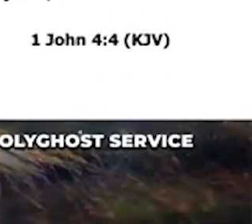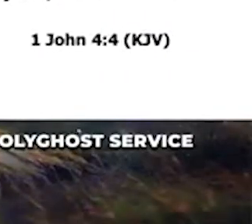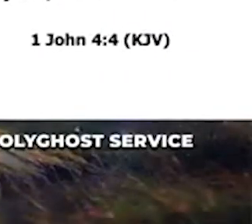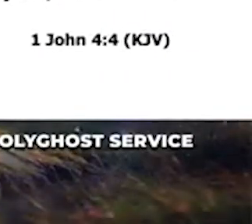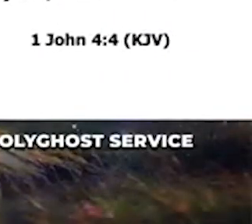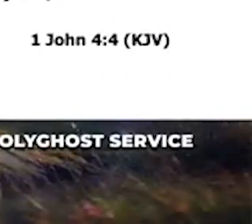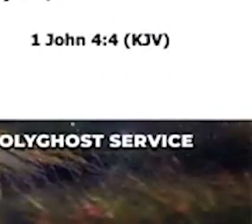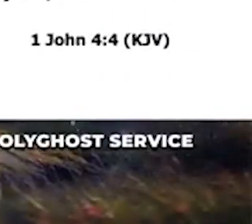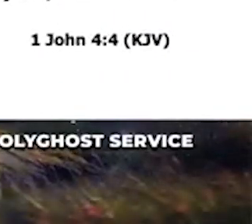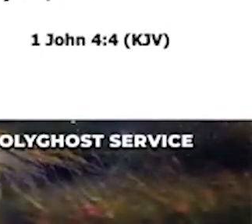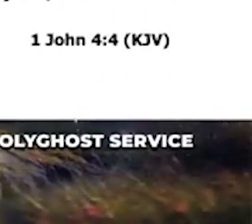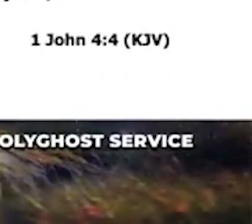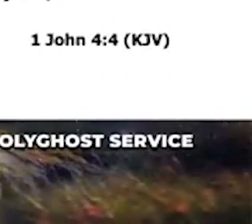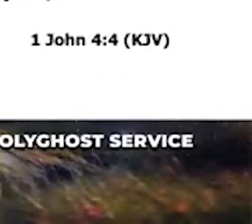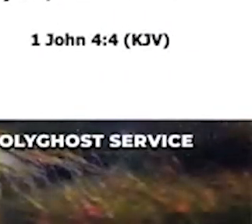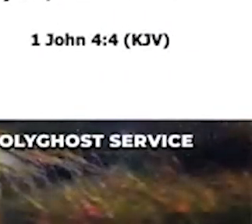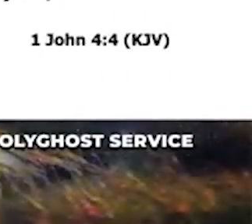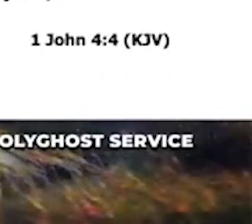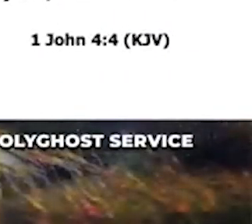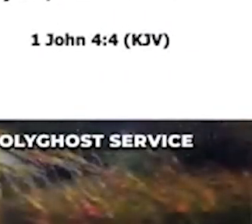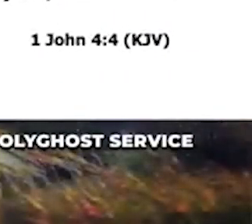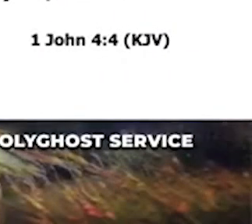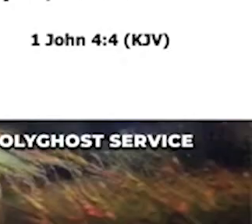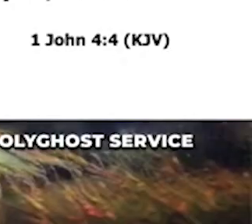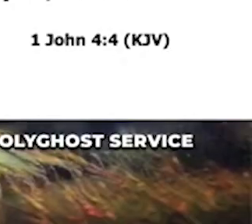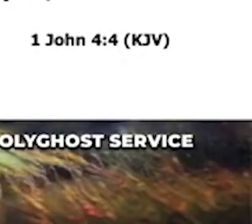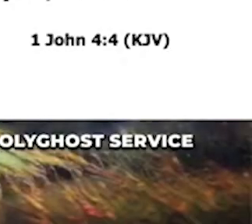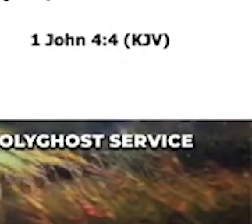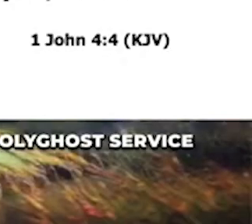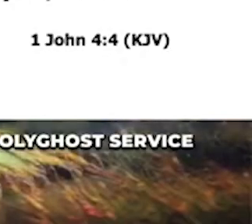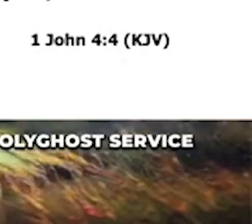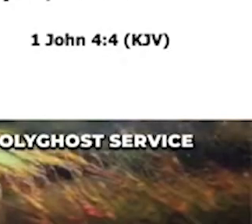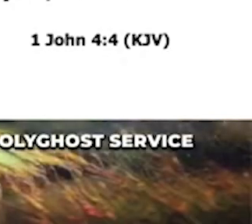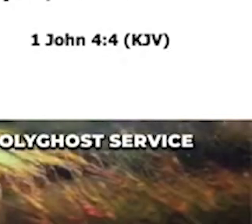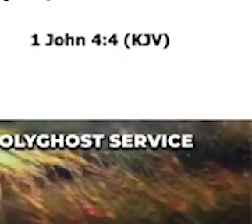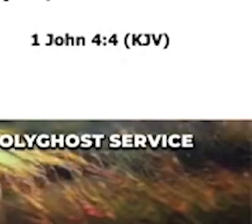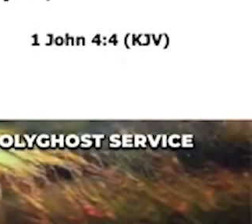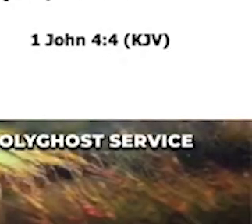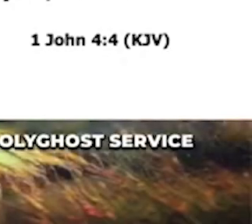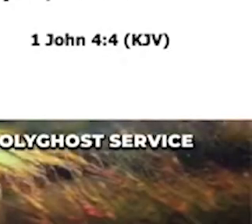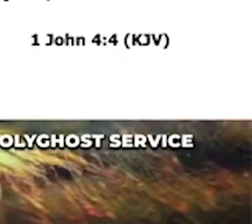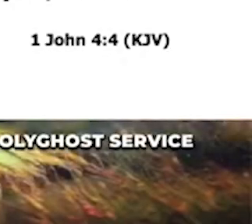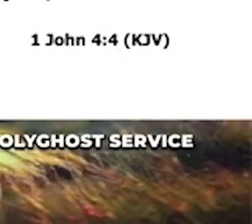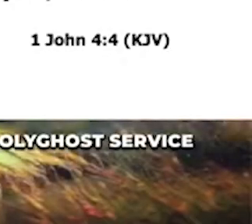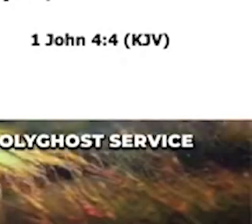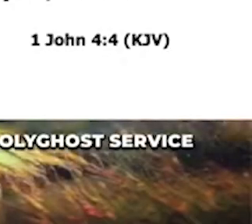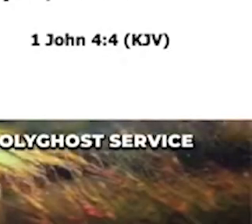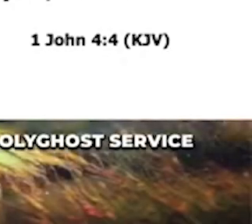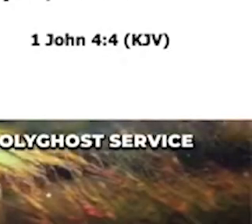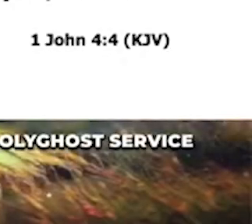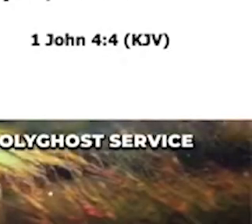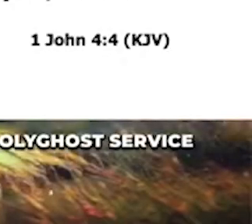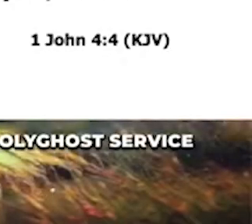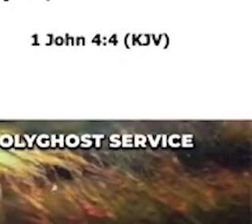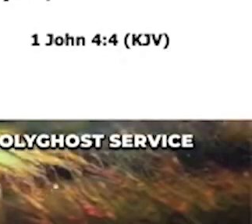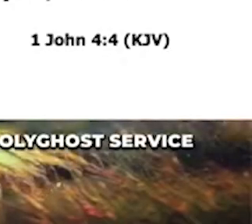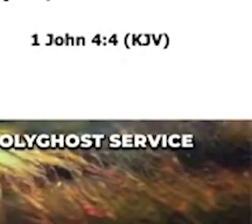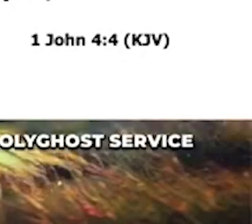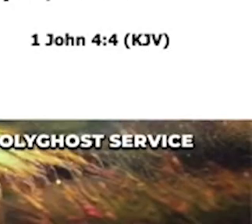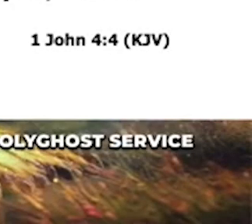have overcome them. You have God. And so you are an